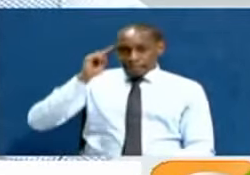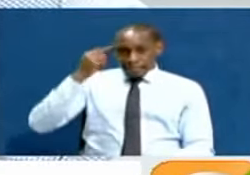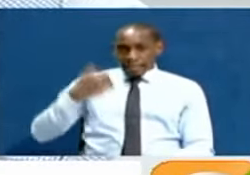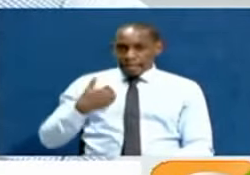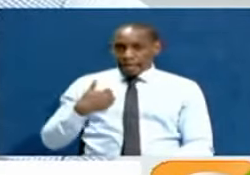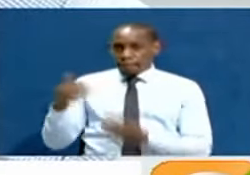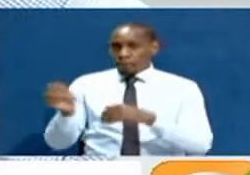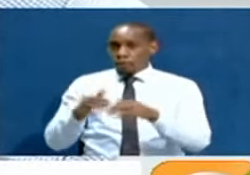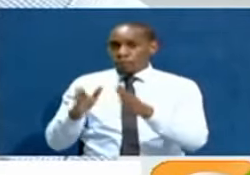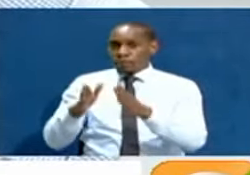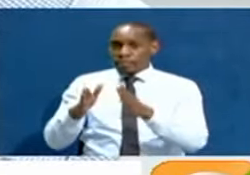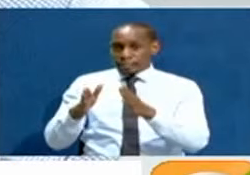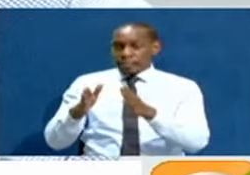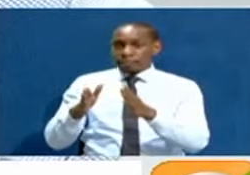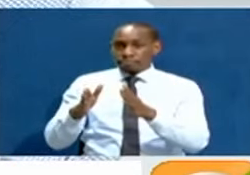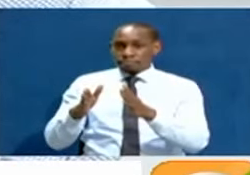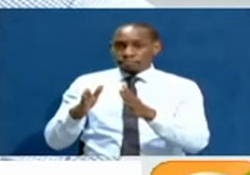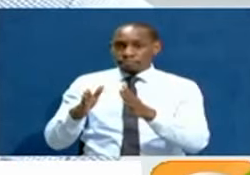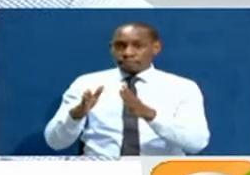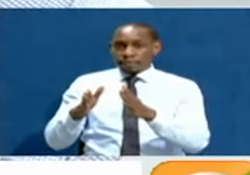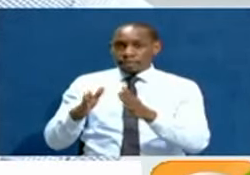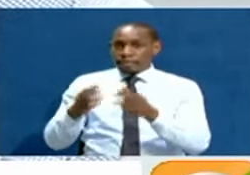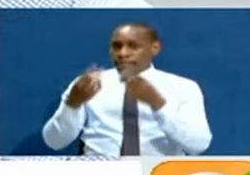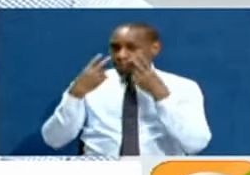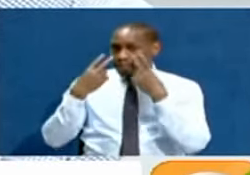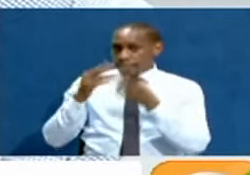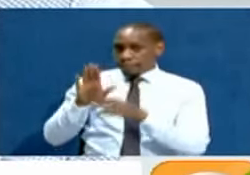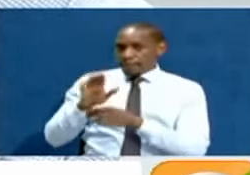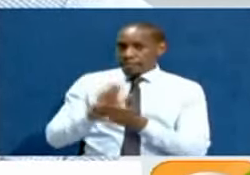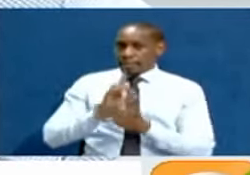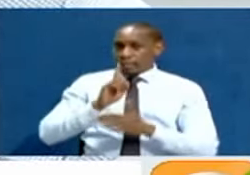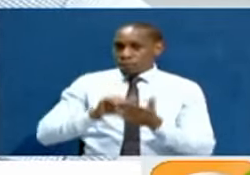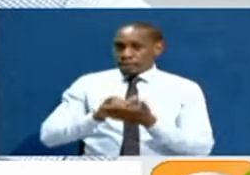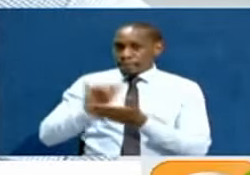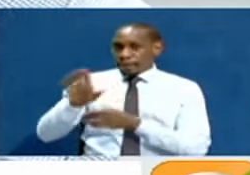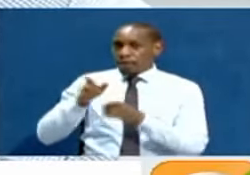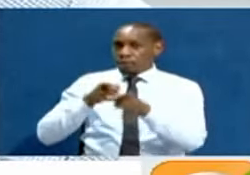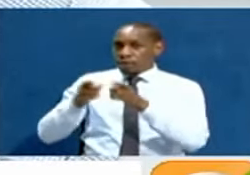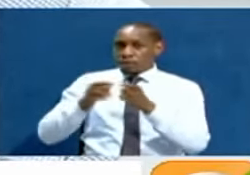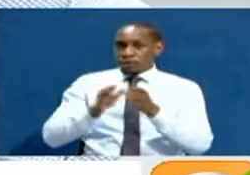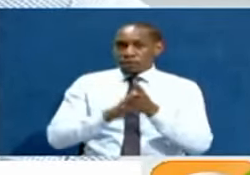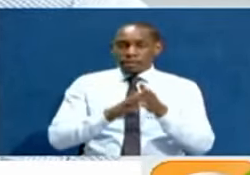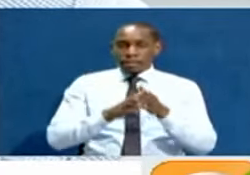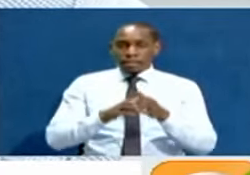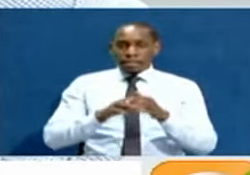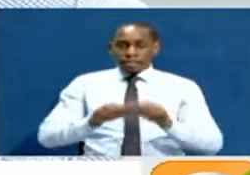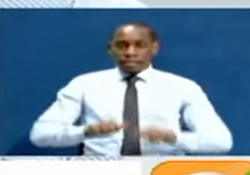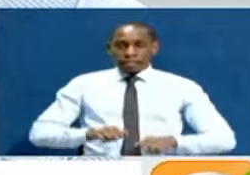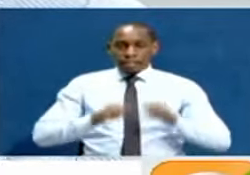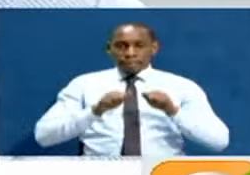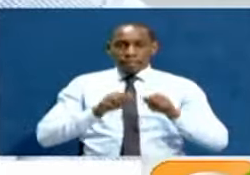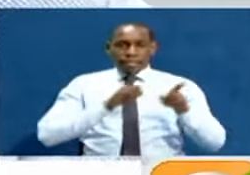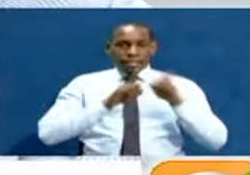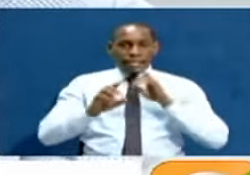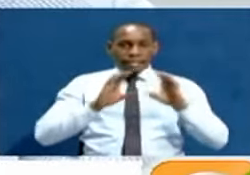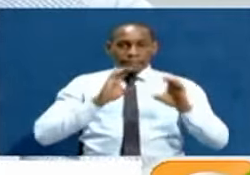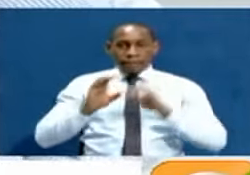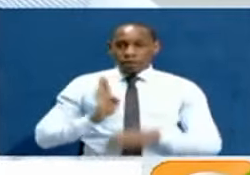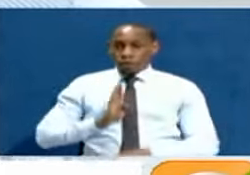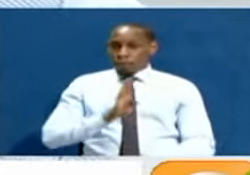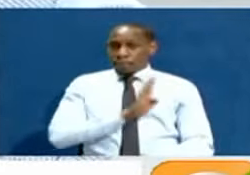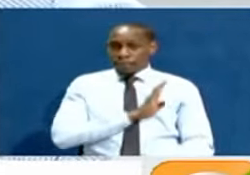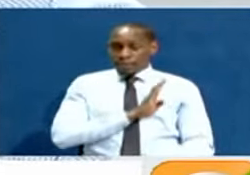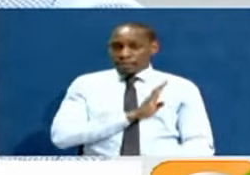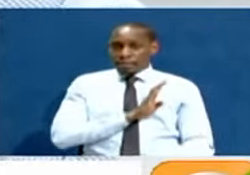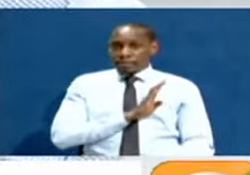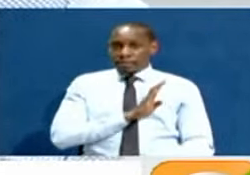still have that window, Michael? Because, I look at you and I say, there you are running Safari. You're chairman of the board of Safaricom. I mean,